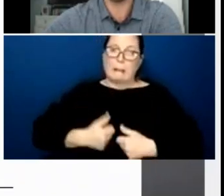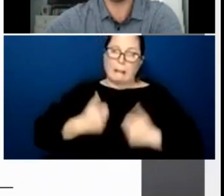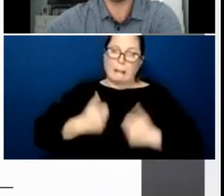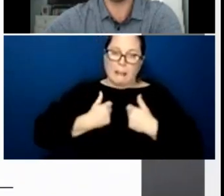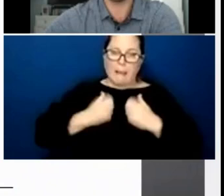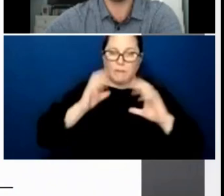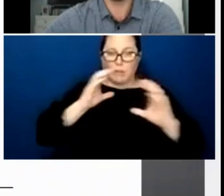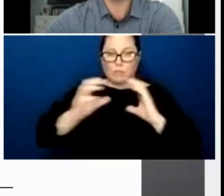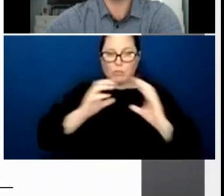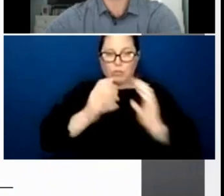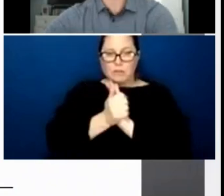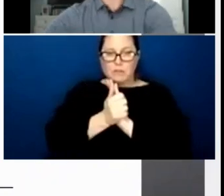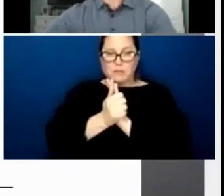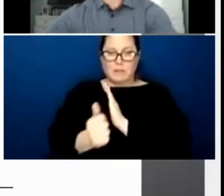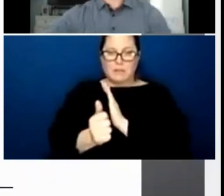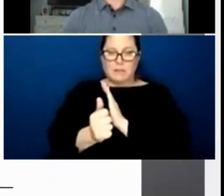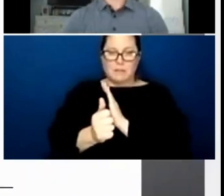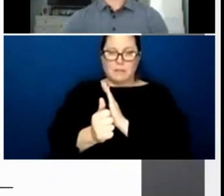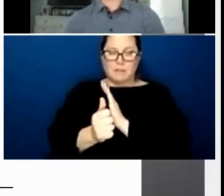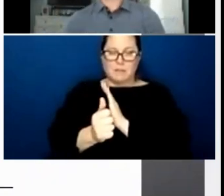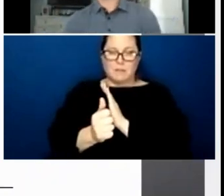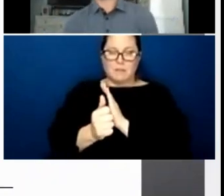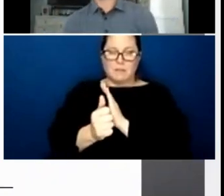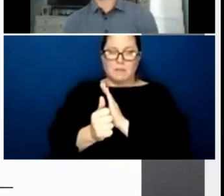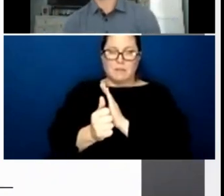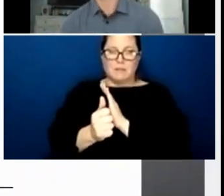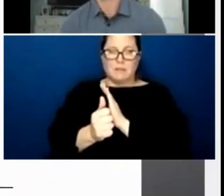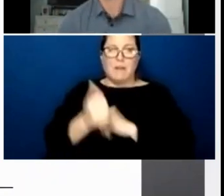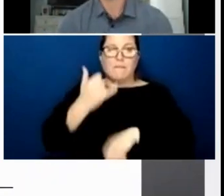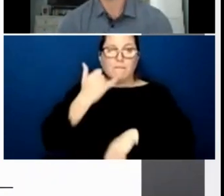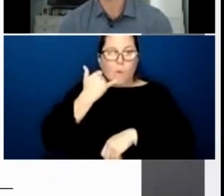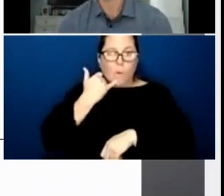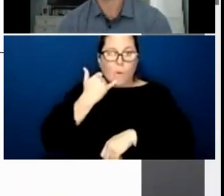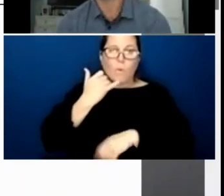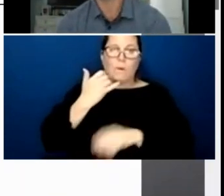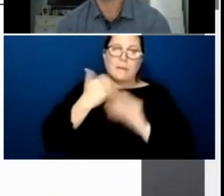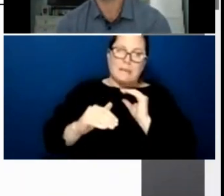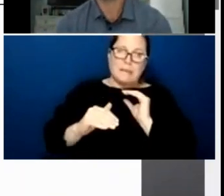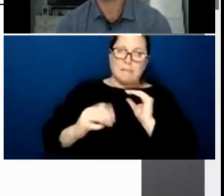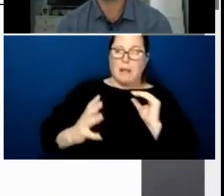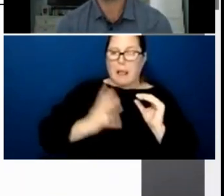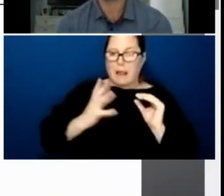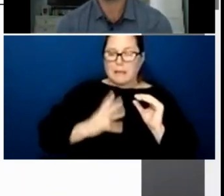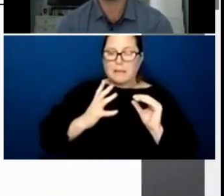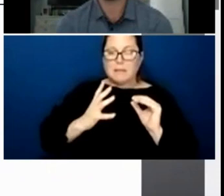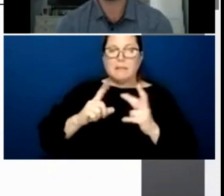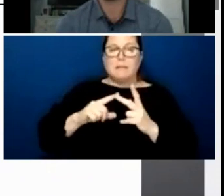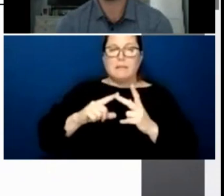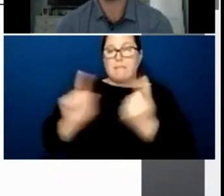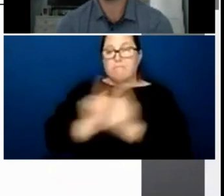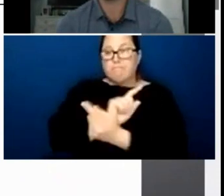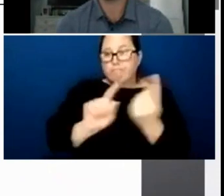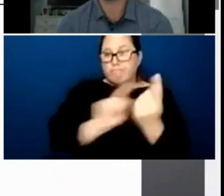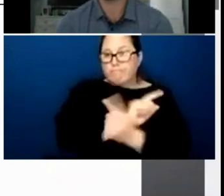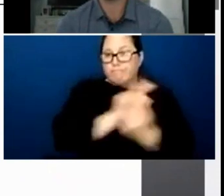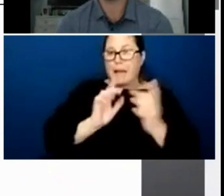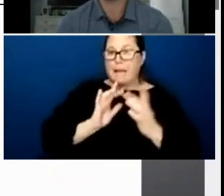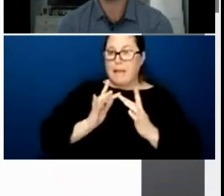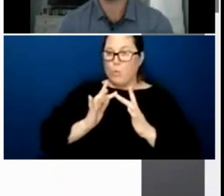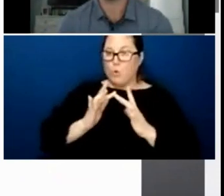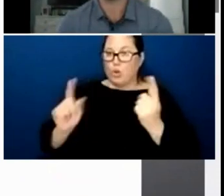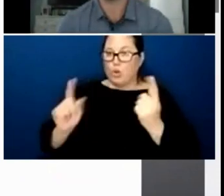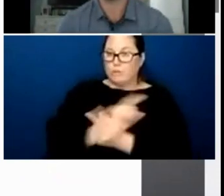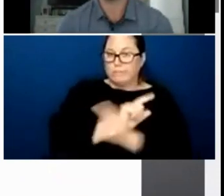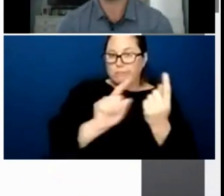etiquette, life skills, phone and video etiquette skills, like talking into the phone, networking, resumes and